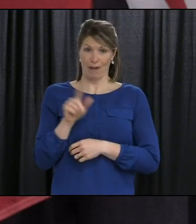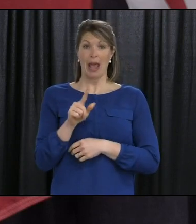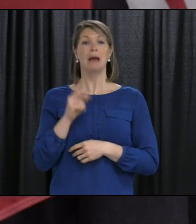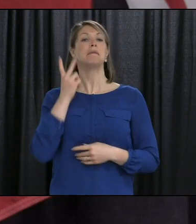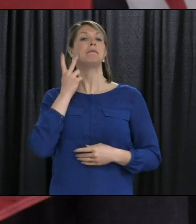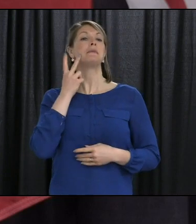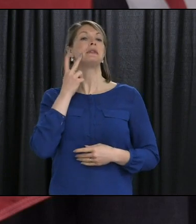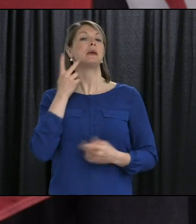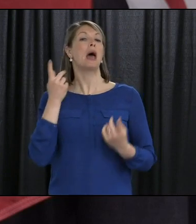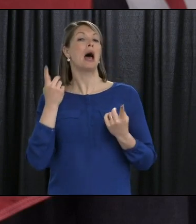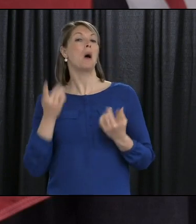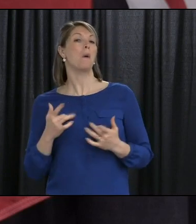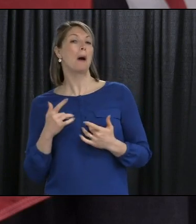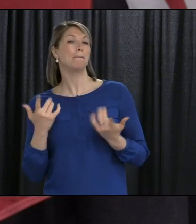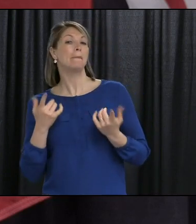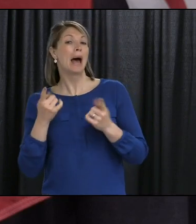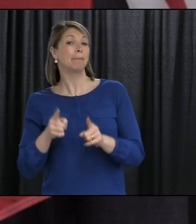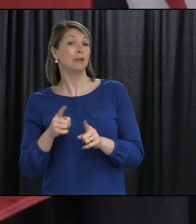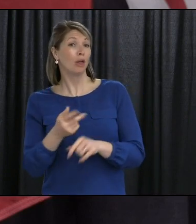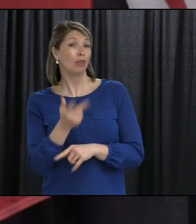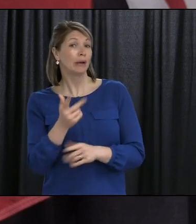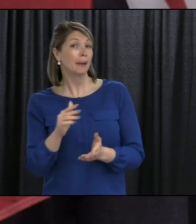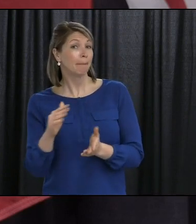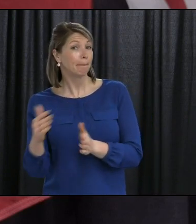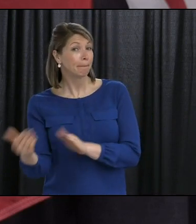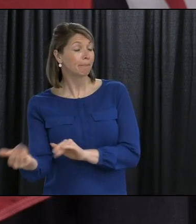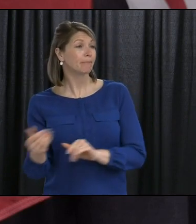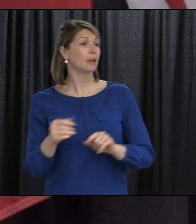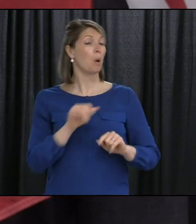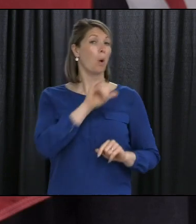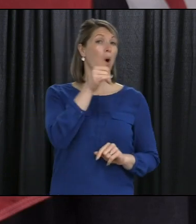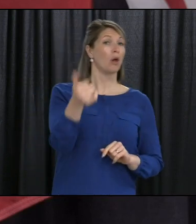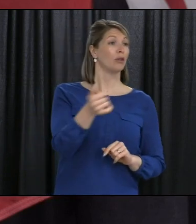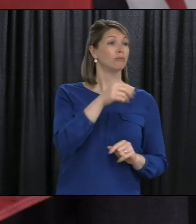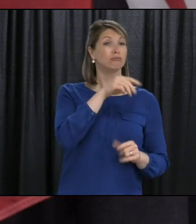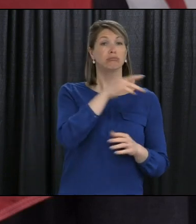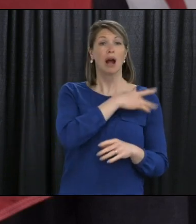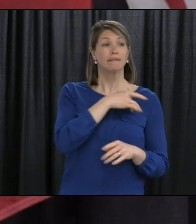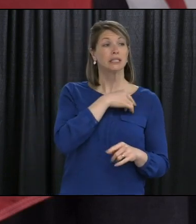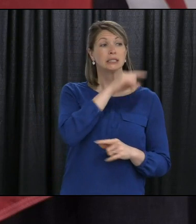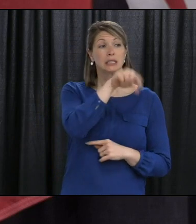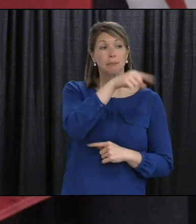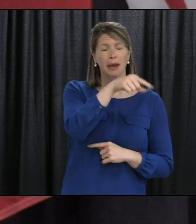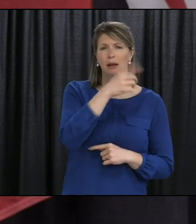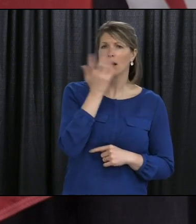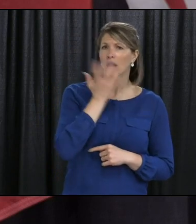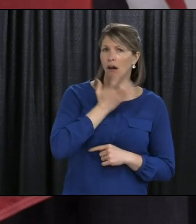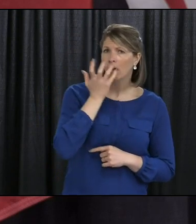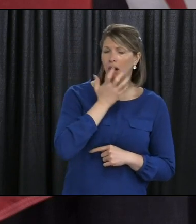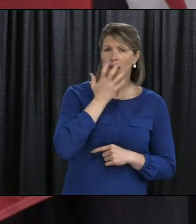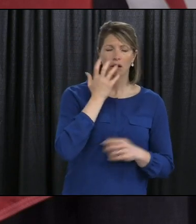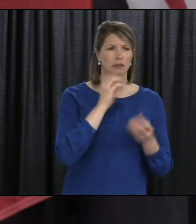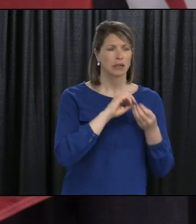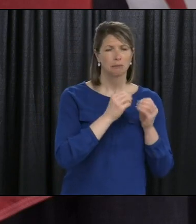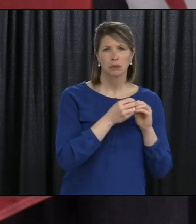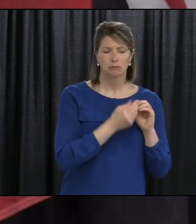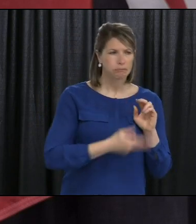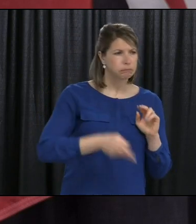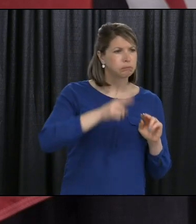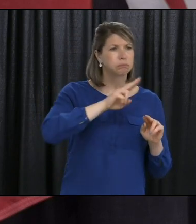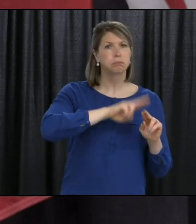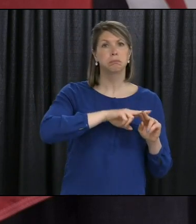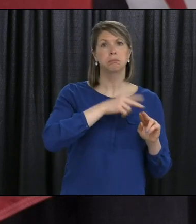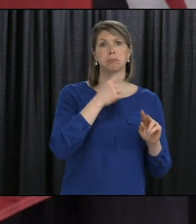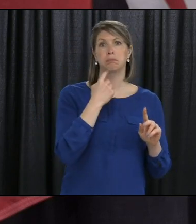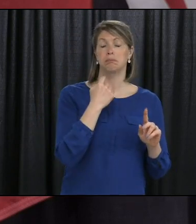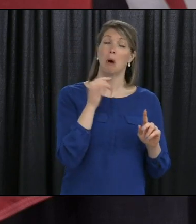in other provinces and see the impact on long-term care sites and seniors in Newfoundland and Labrador. That is not the